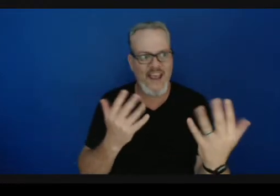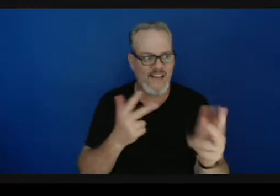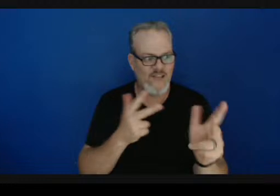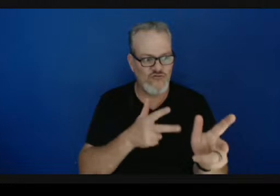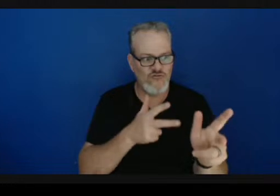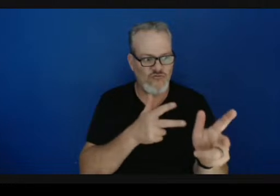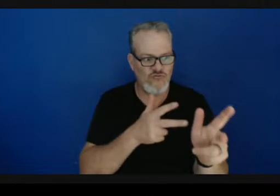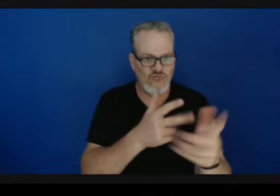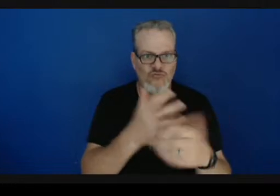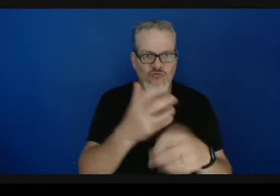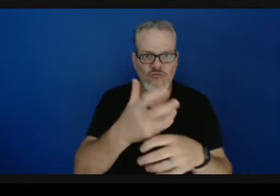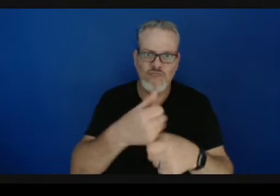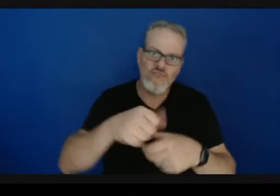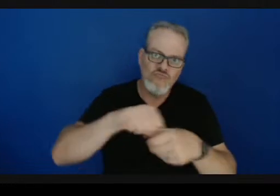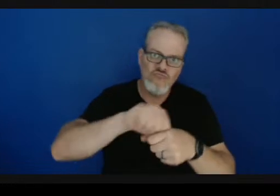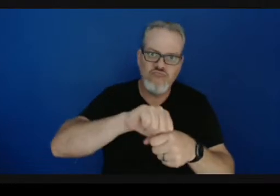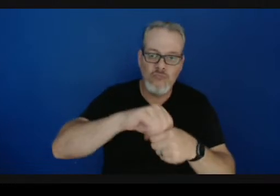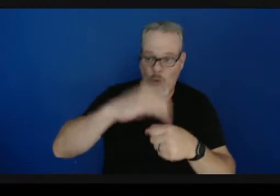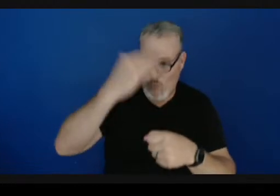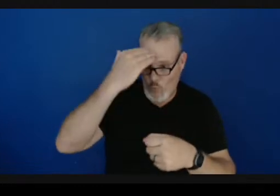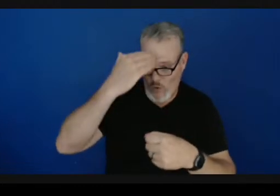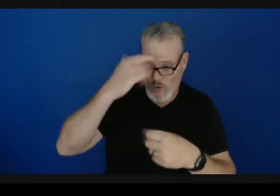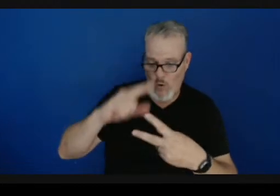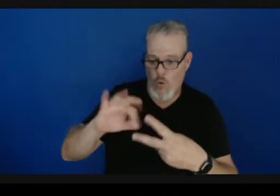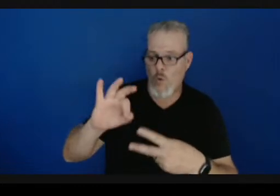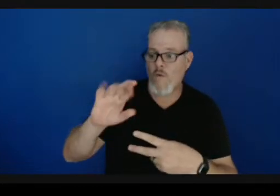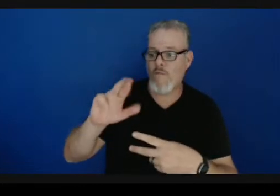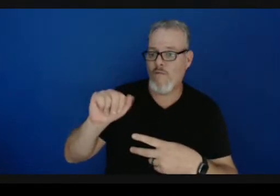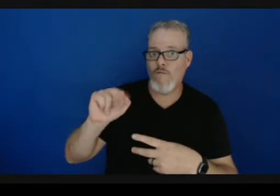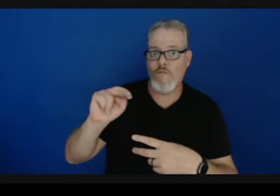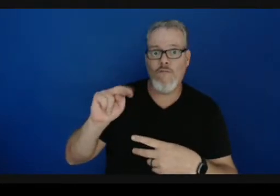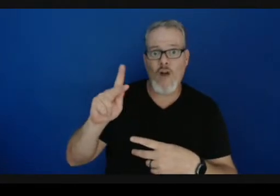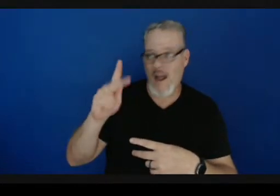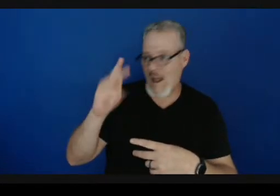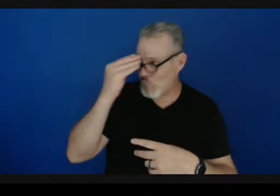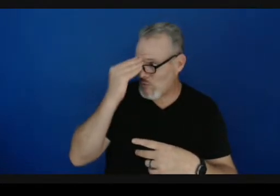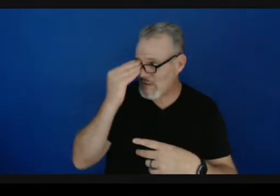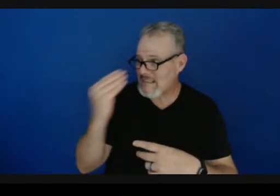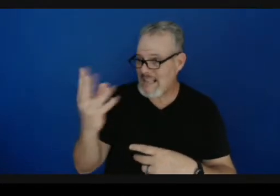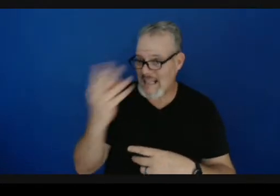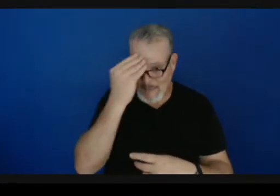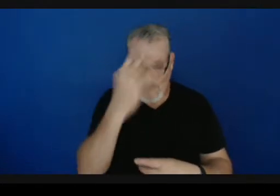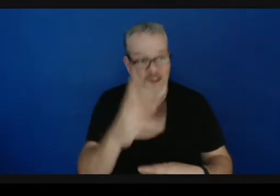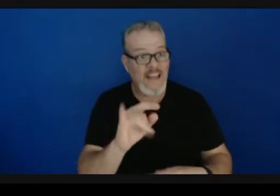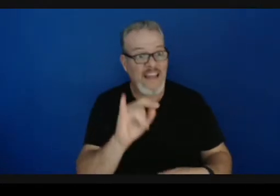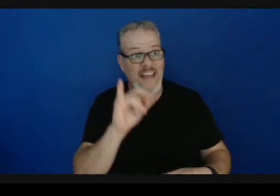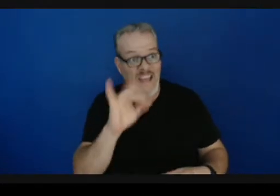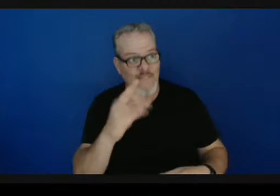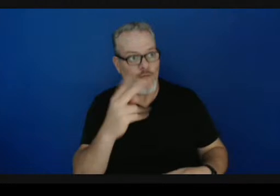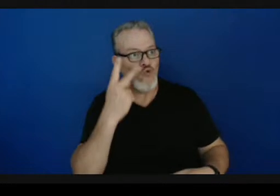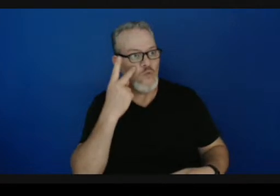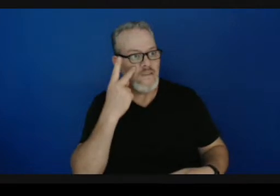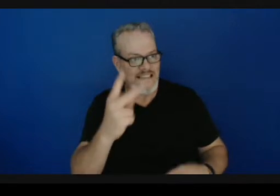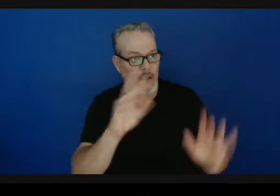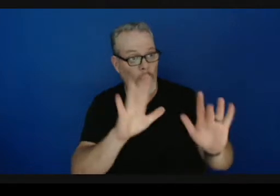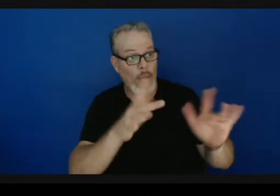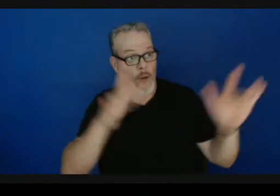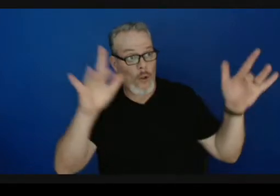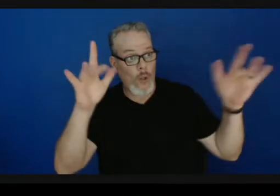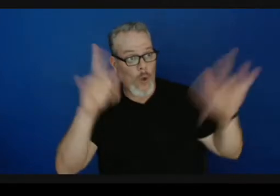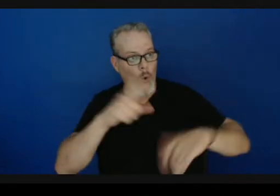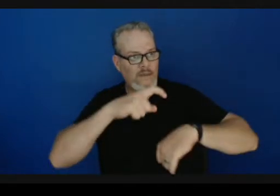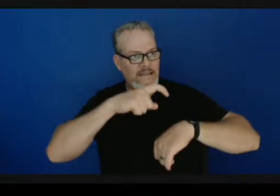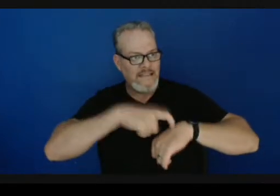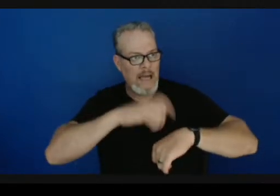know that Frank Truesdale in the lead up to this was telling people, if you see the glow, it's time to go, right? So a lot of people